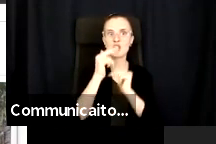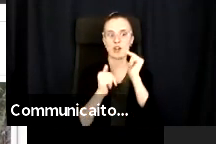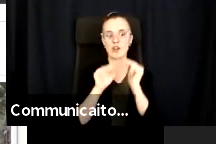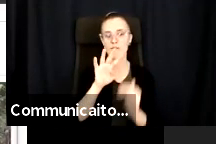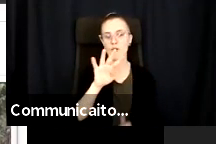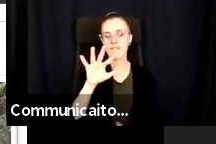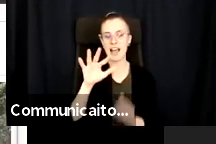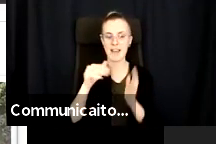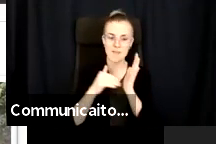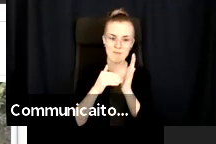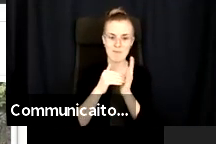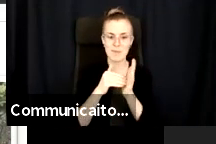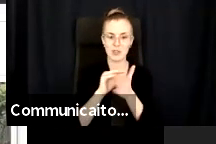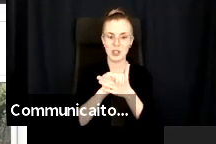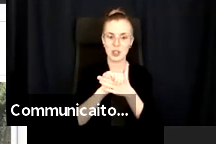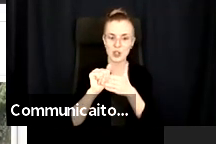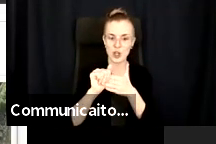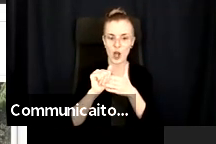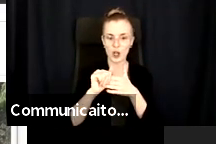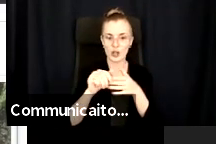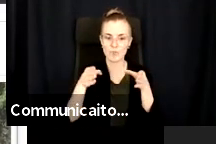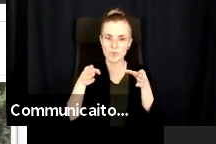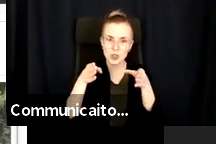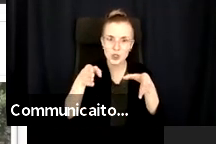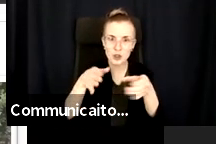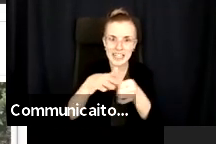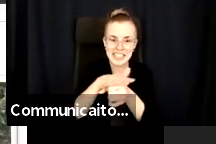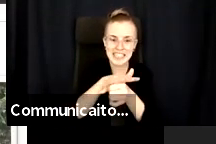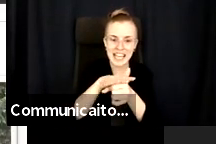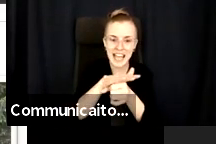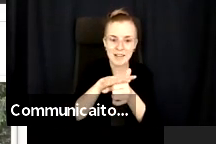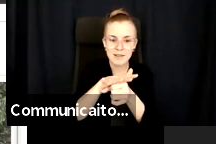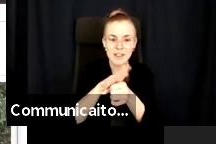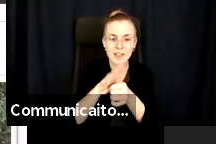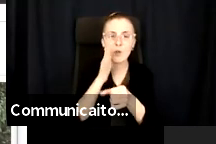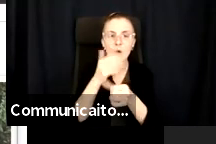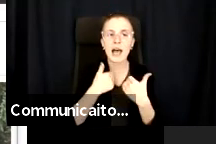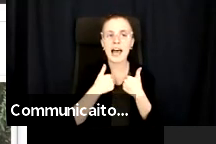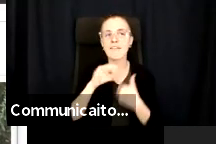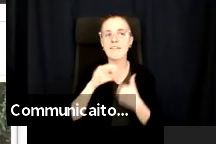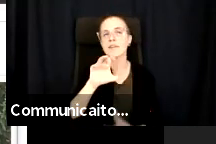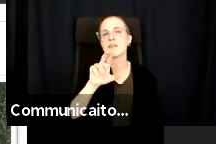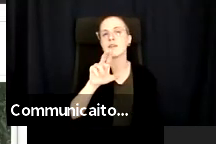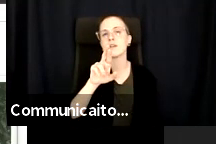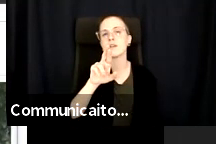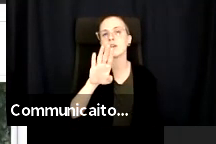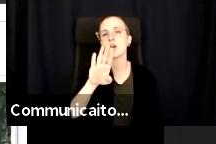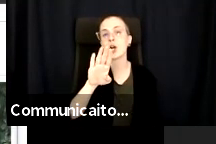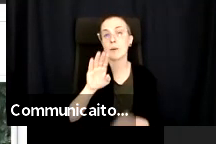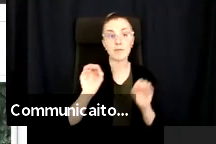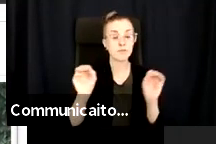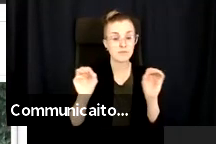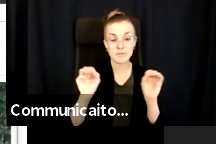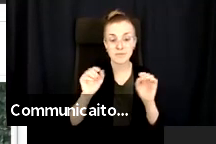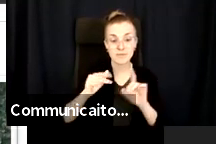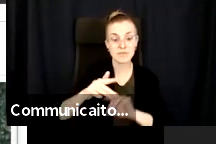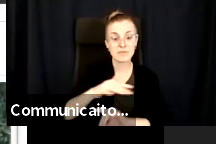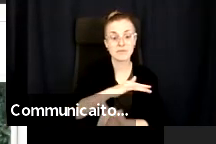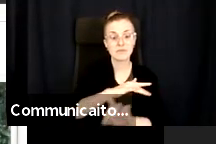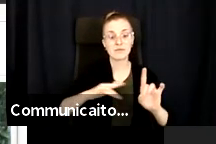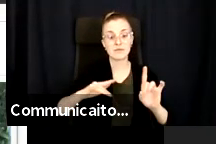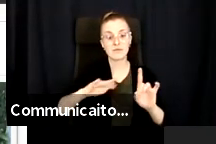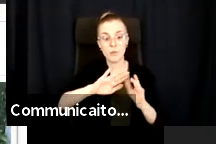streetscape that will create a curbless environment where all 8 blocks of